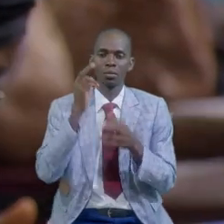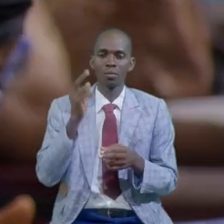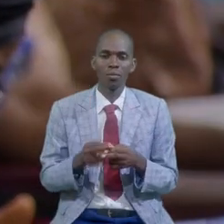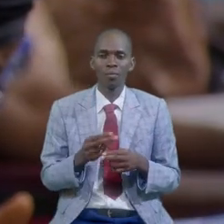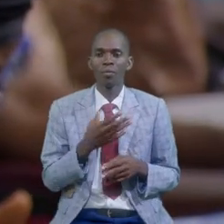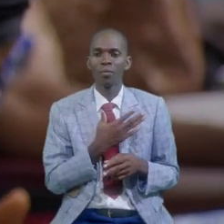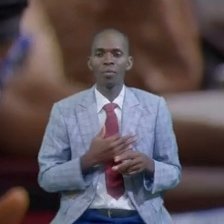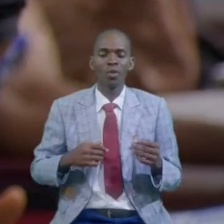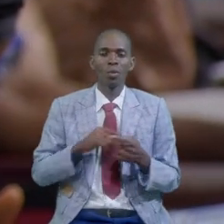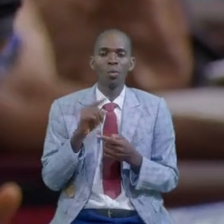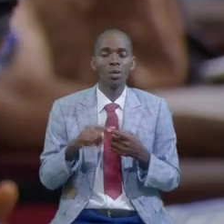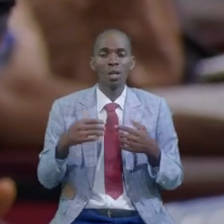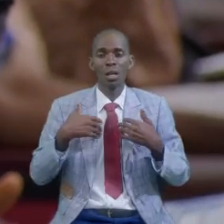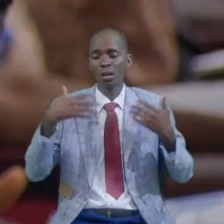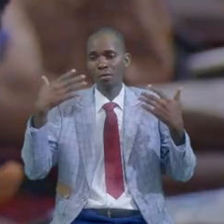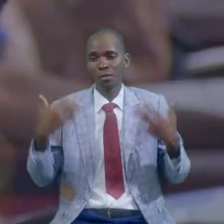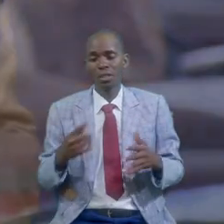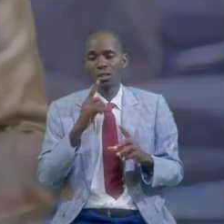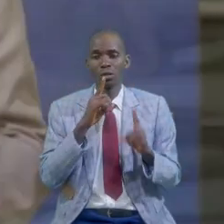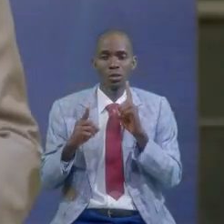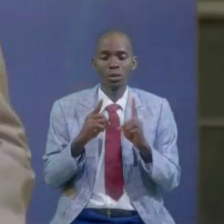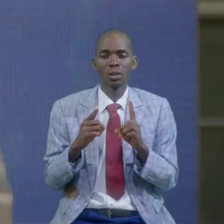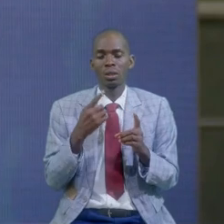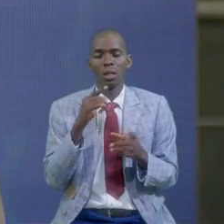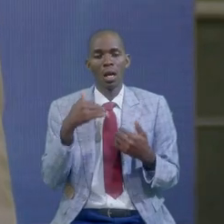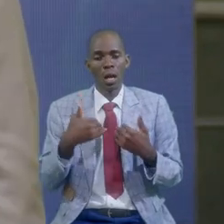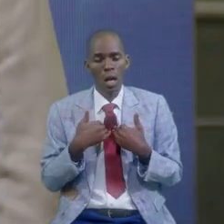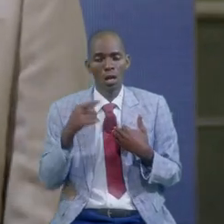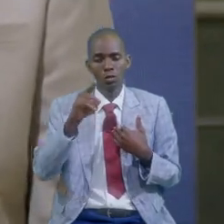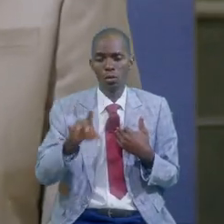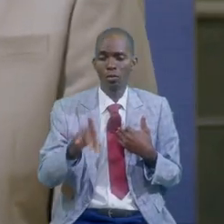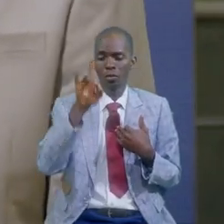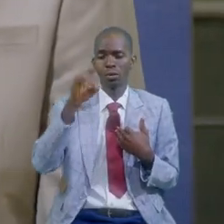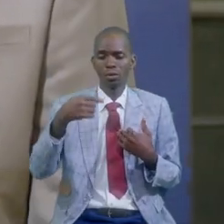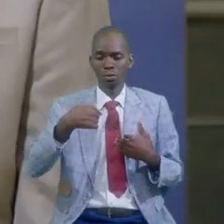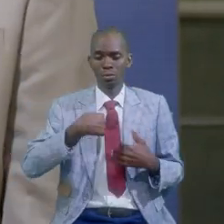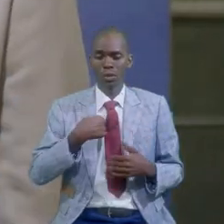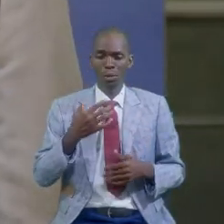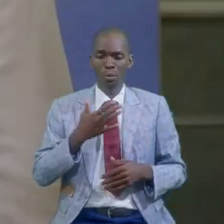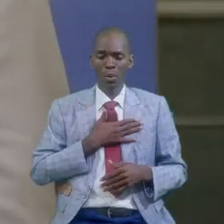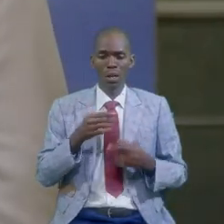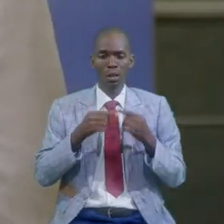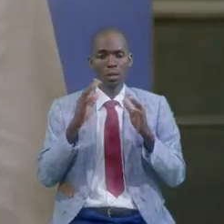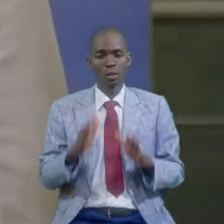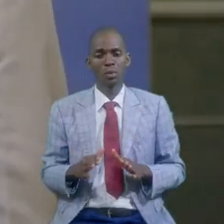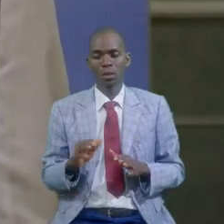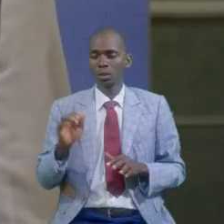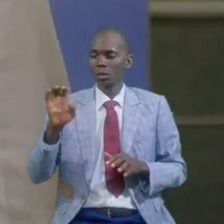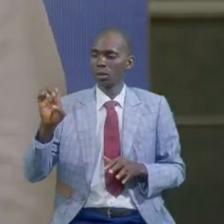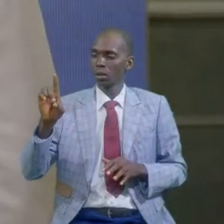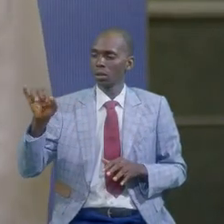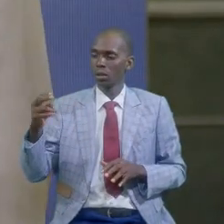he have said, has thou found me, O mine enemy? He answered, I have found you. Because thou